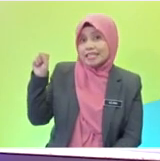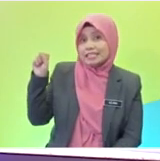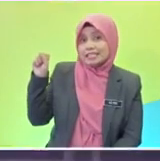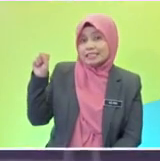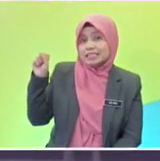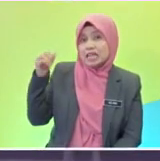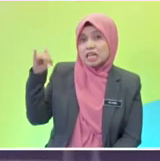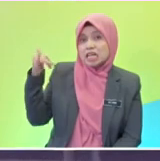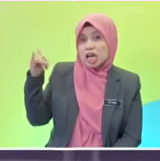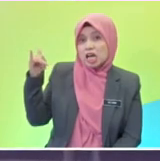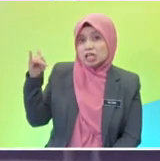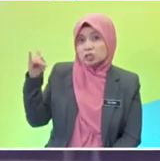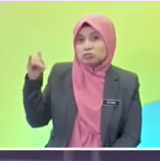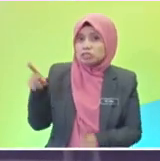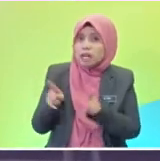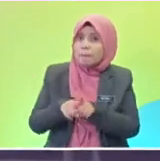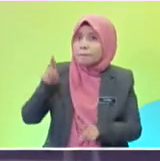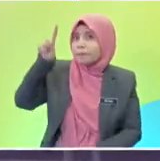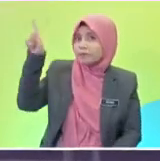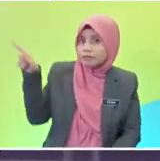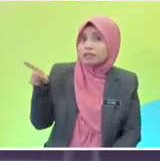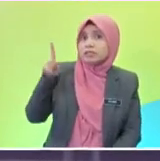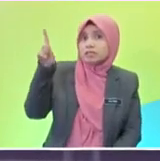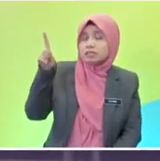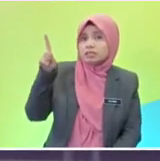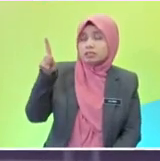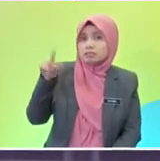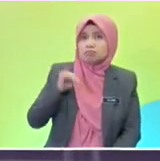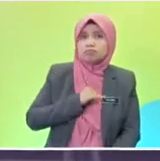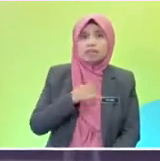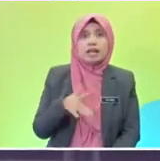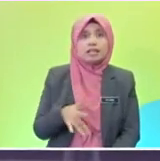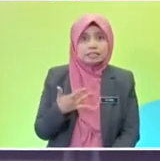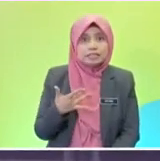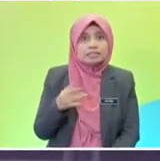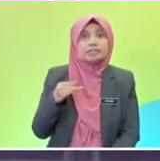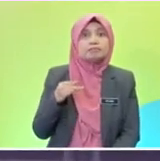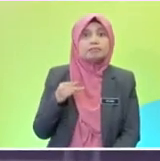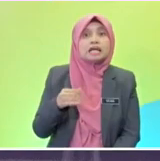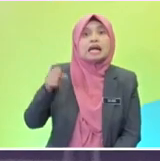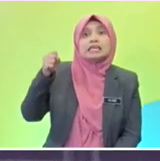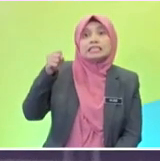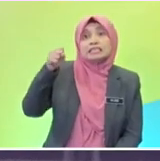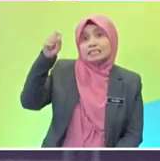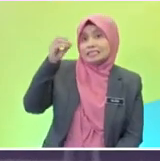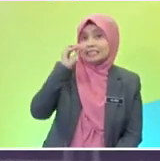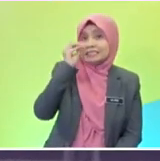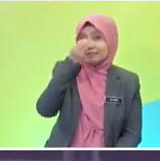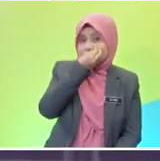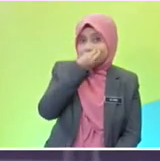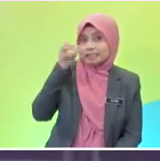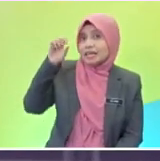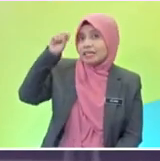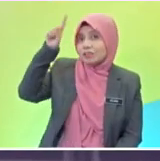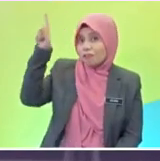Yellow, just like the sun? Yes. Oh, so I think it is sunflower. Yes, you're right.